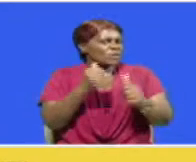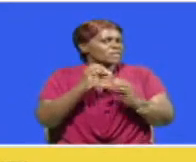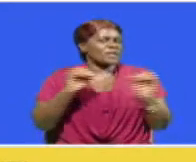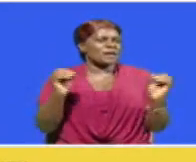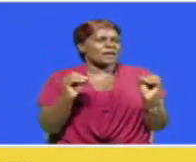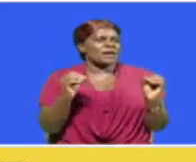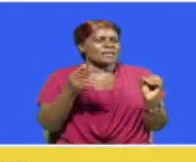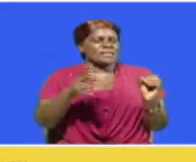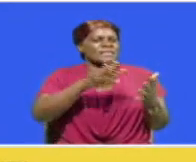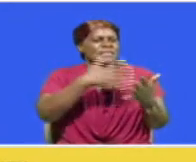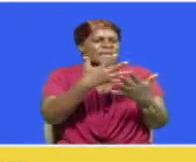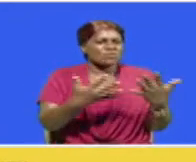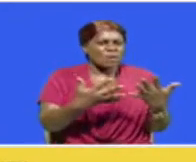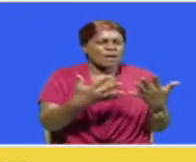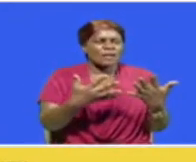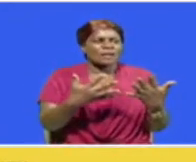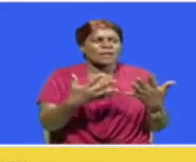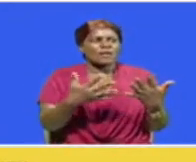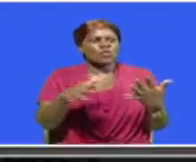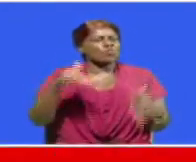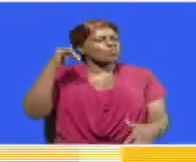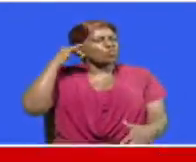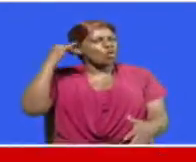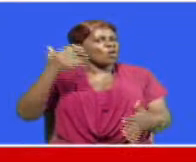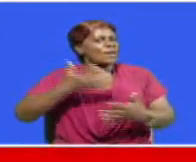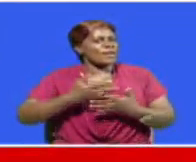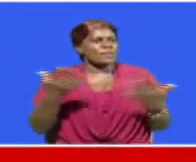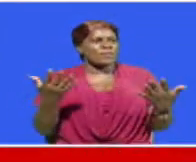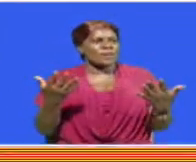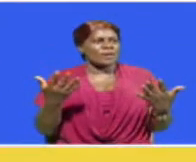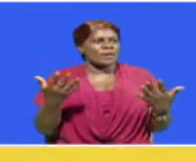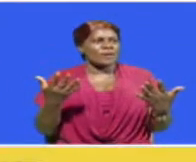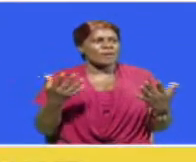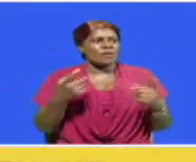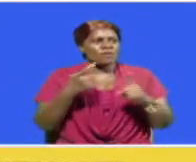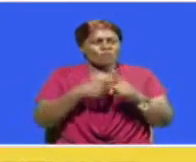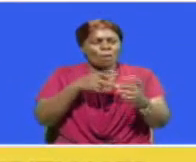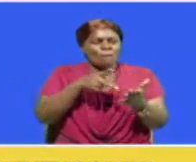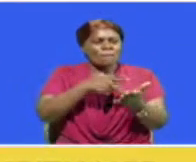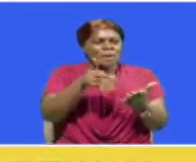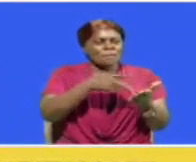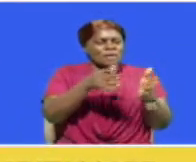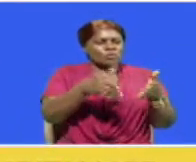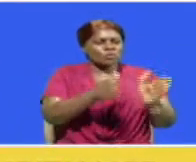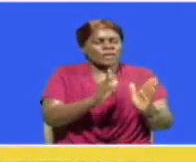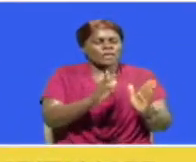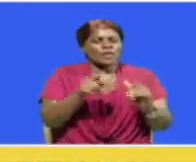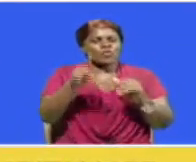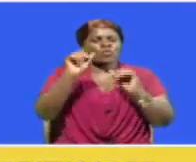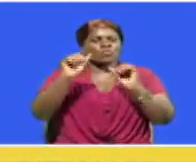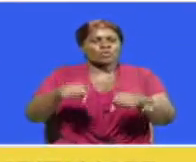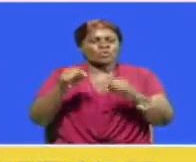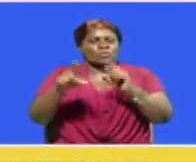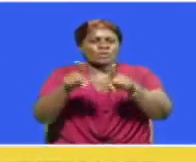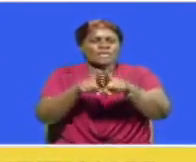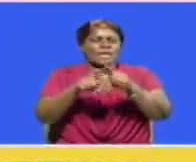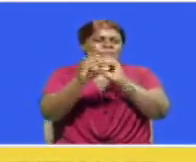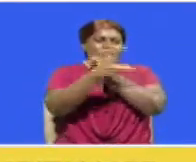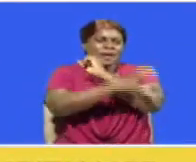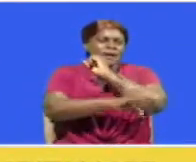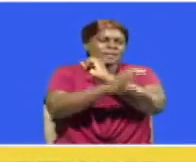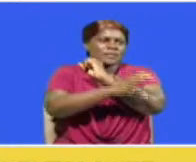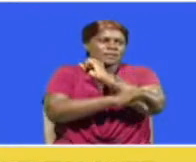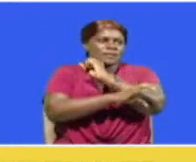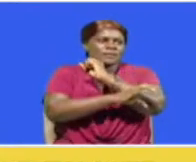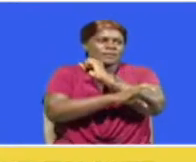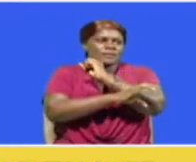it this network or this other network? You just make a call, right? And in, from a payments perspective, we should then be able, as a country,